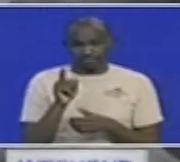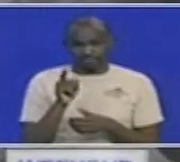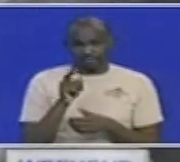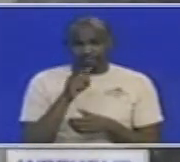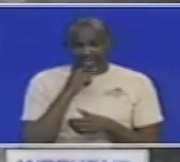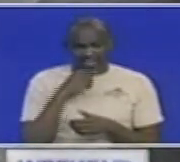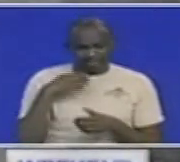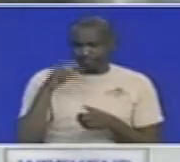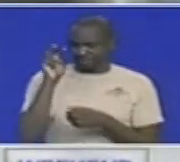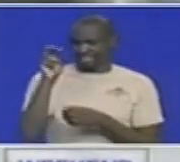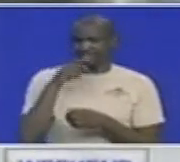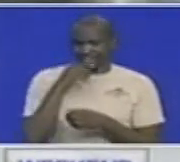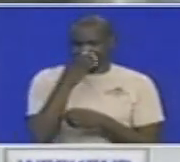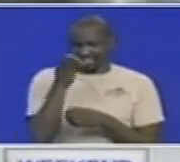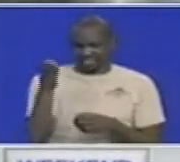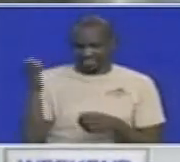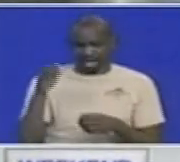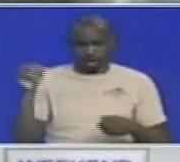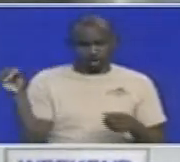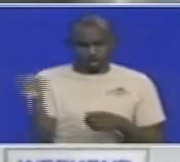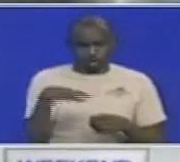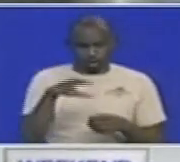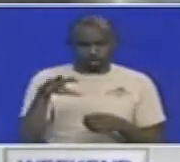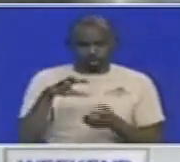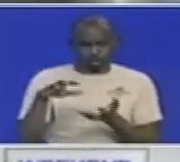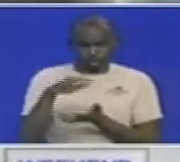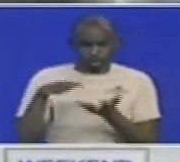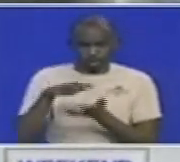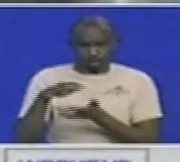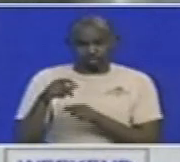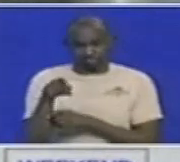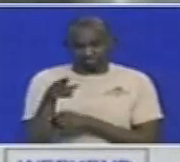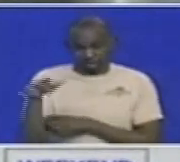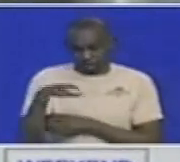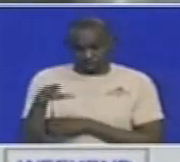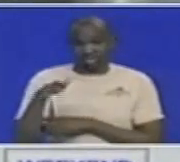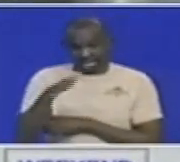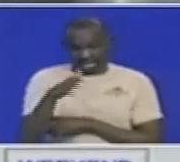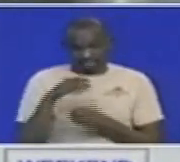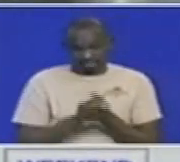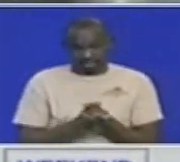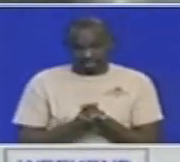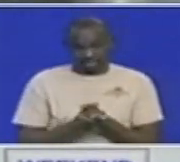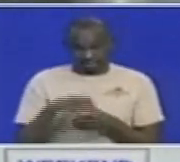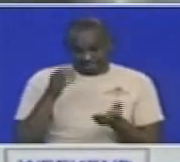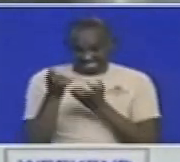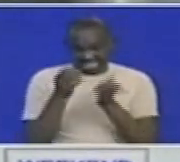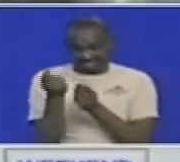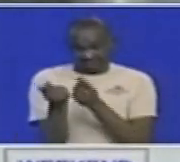seen around at the Korogocho slums, where he'd do some small business.